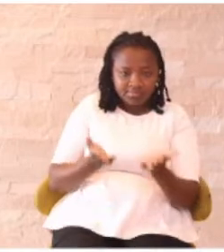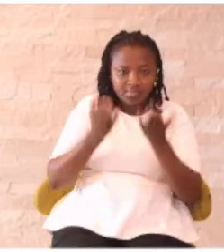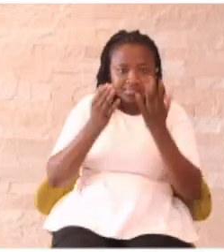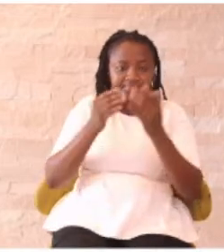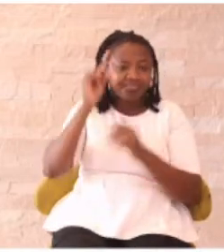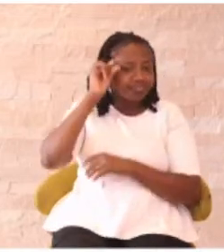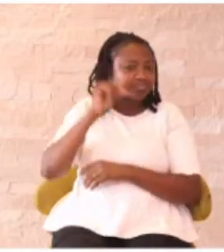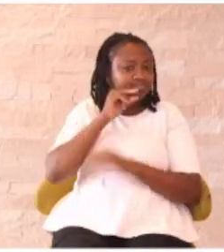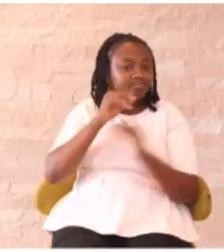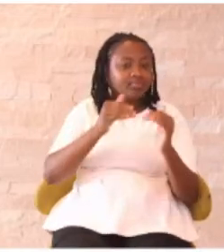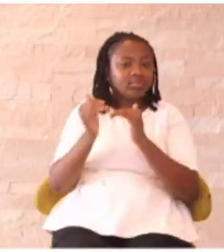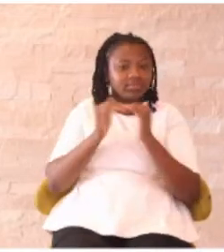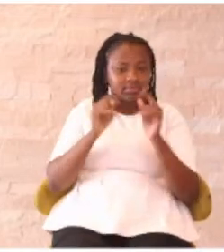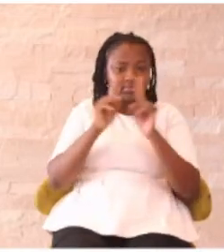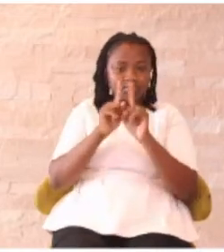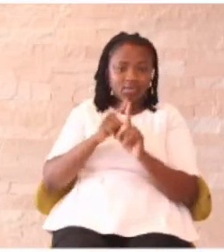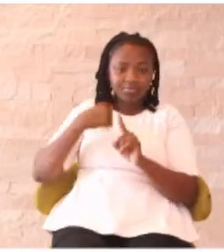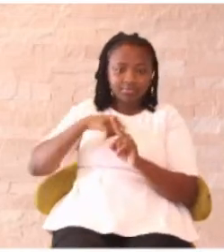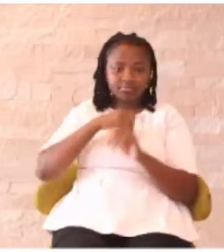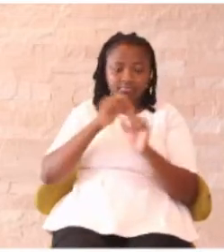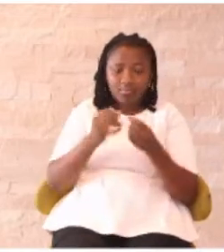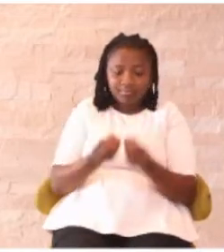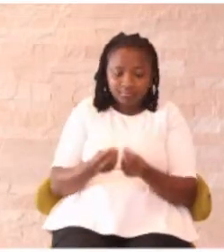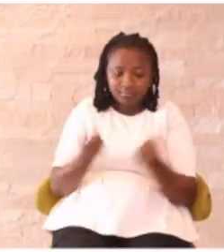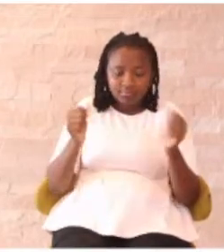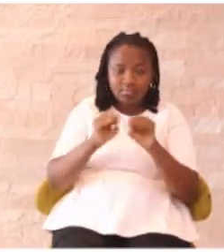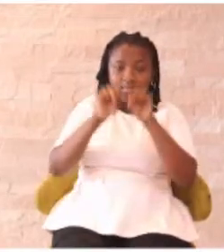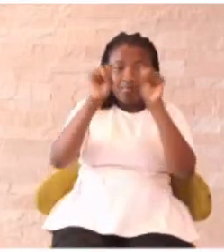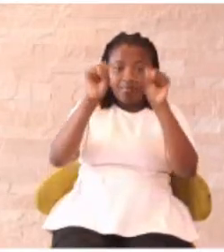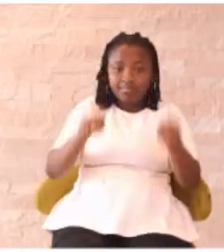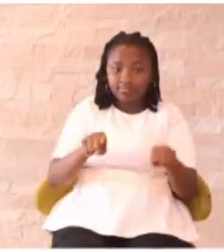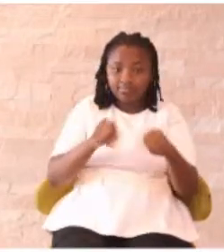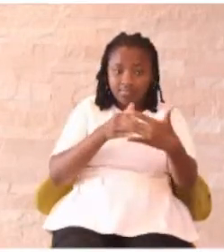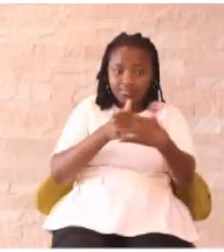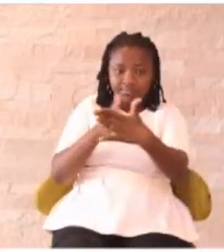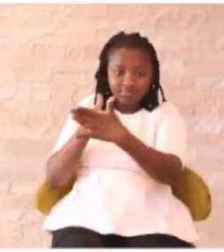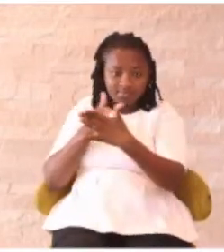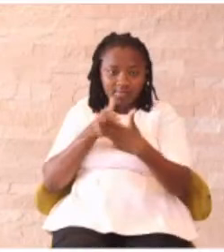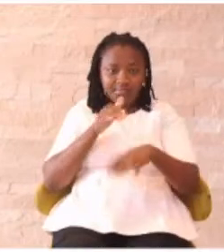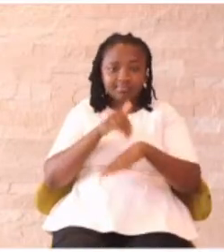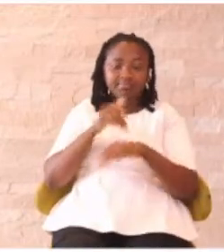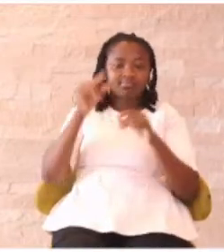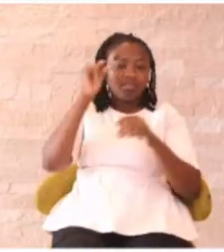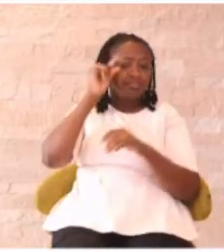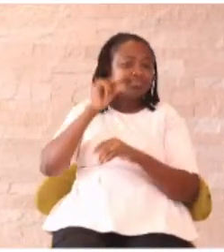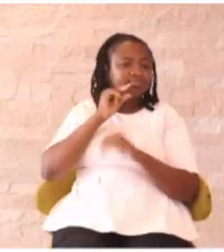us being able to address the systemic barriers to gender equality.